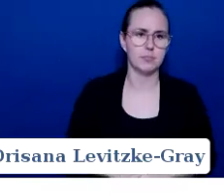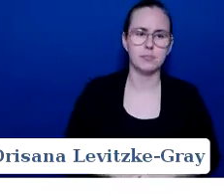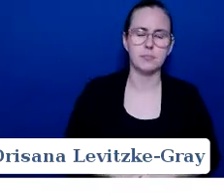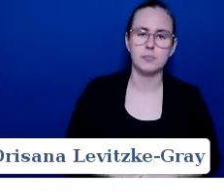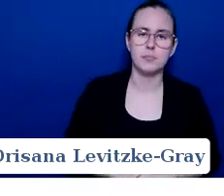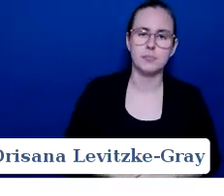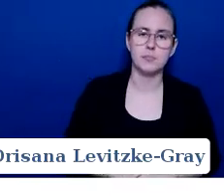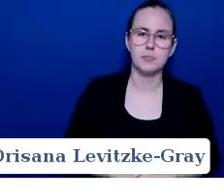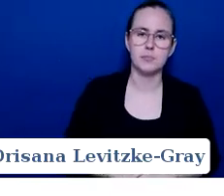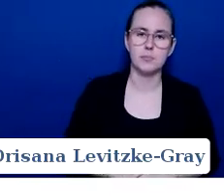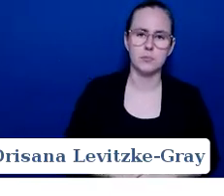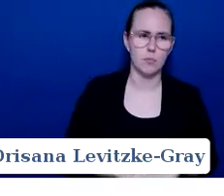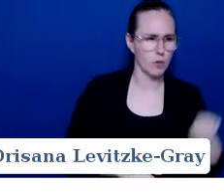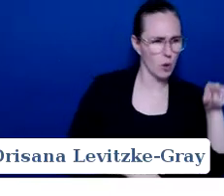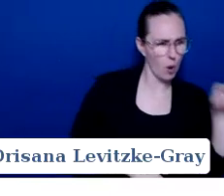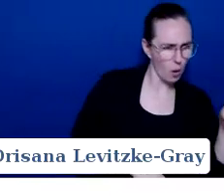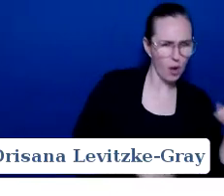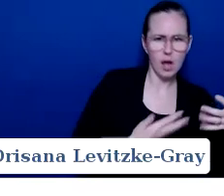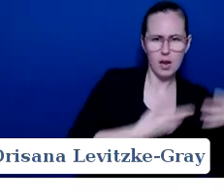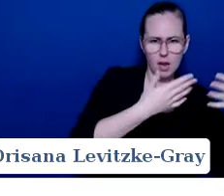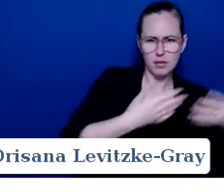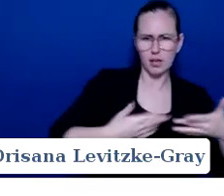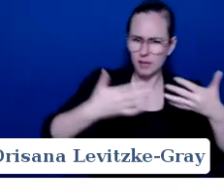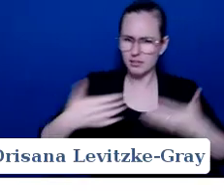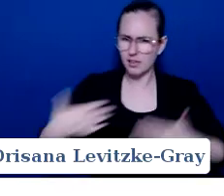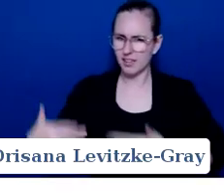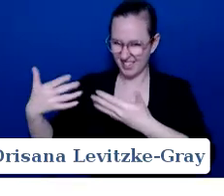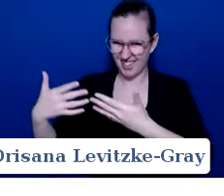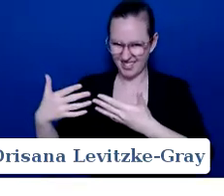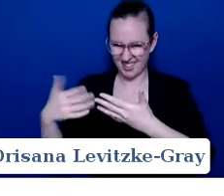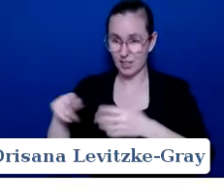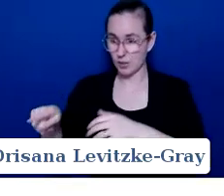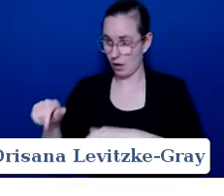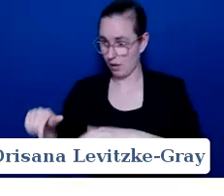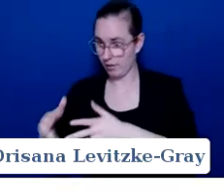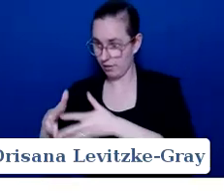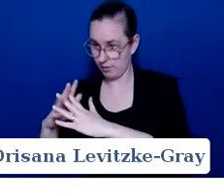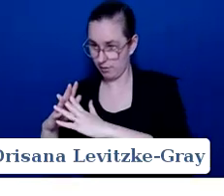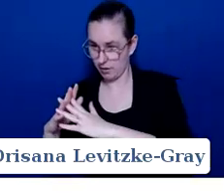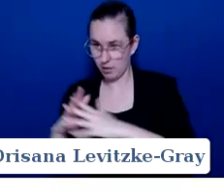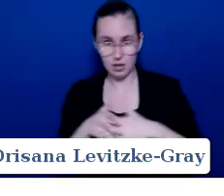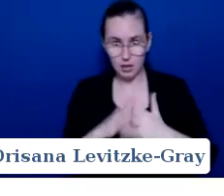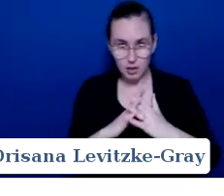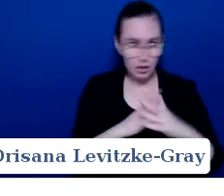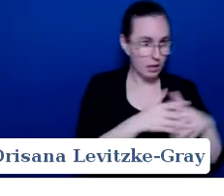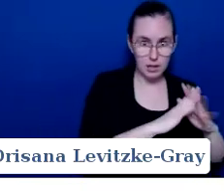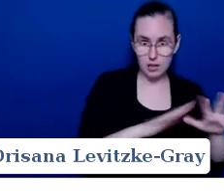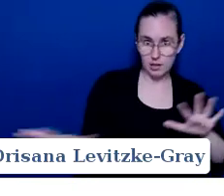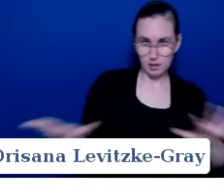the interoperability with the social registry, because social registry is covering 60% of population, but they are